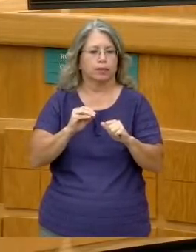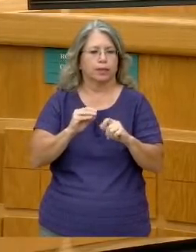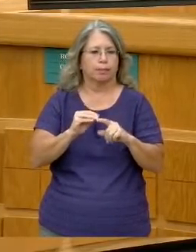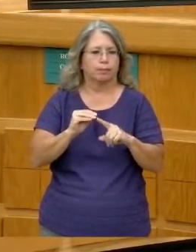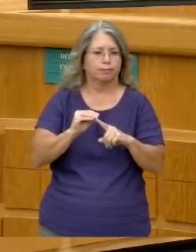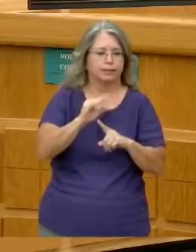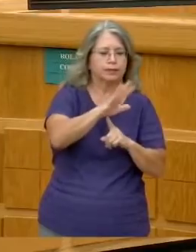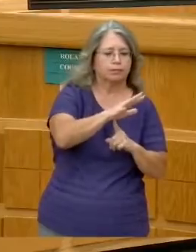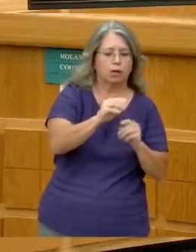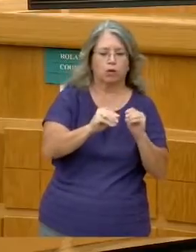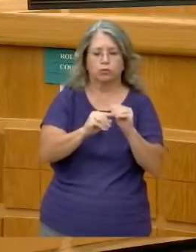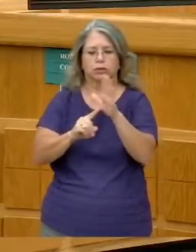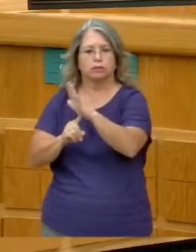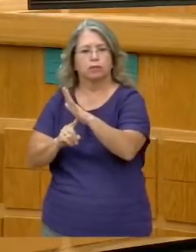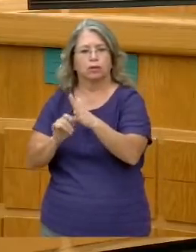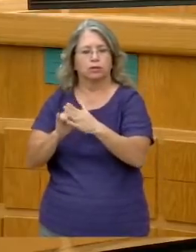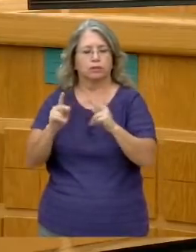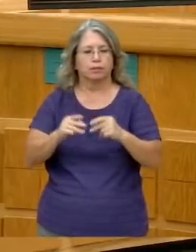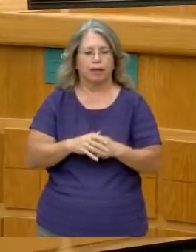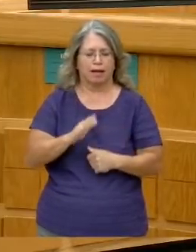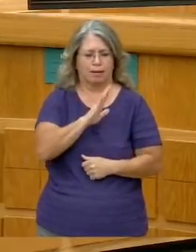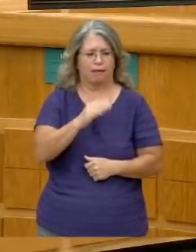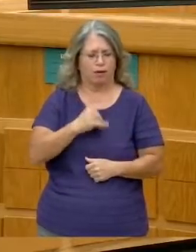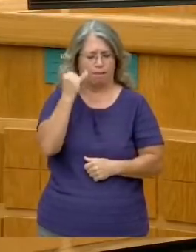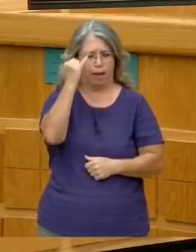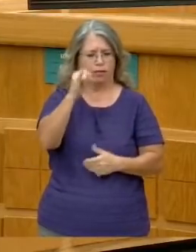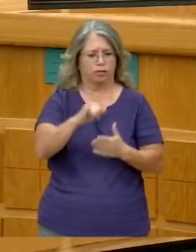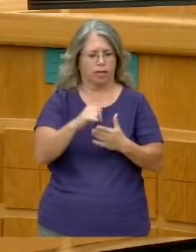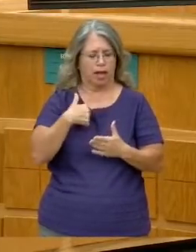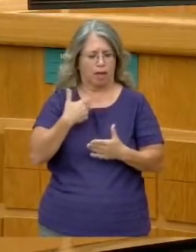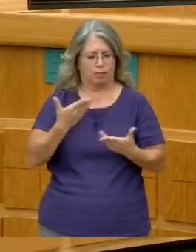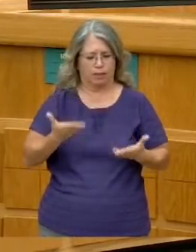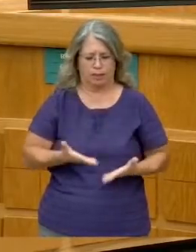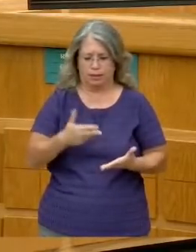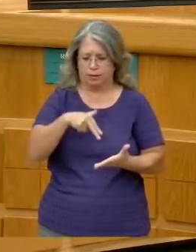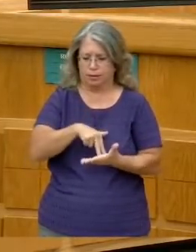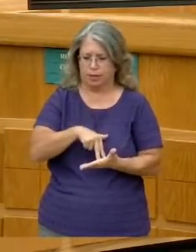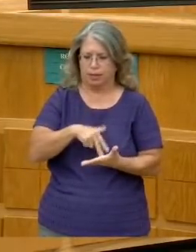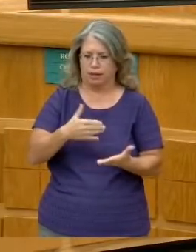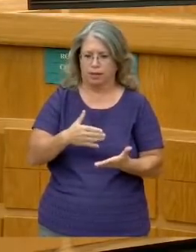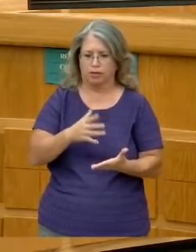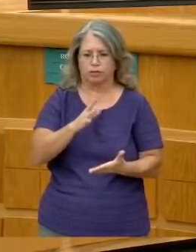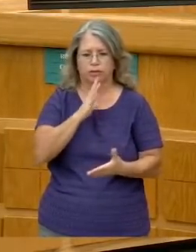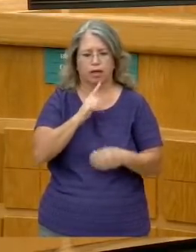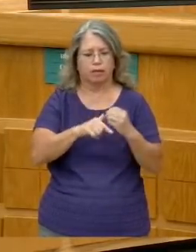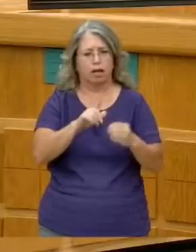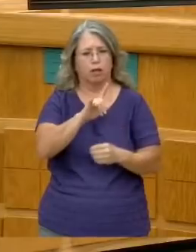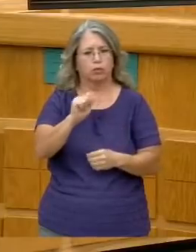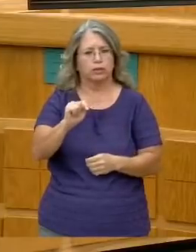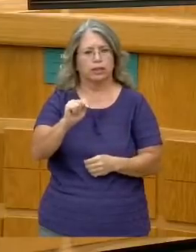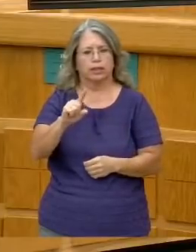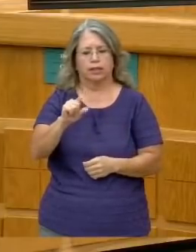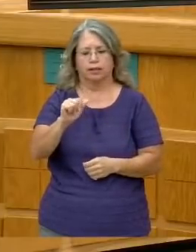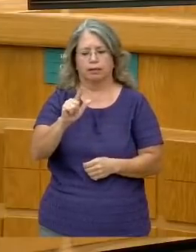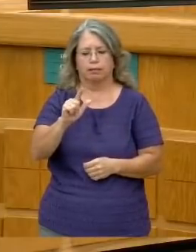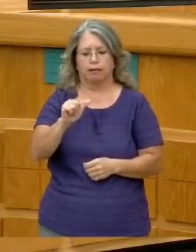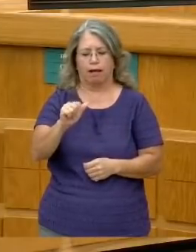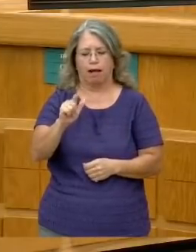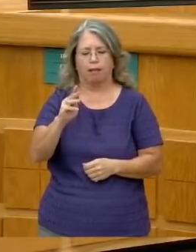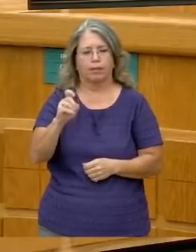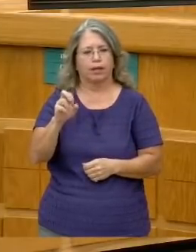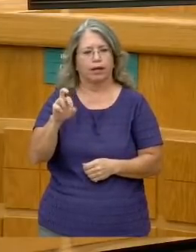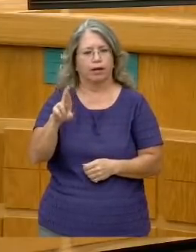standing here today at this podium talking about Lieutenant Almaguer, about how he was a beacon of light out at the